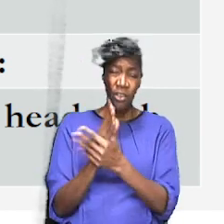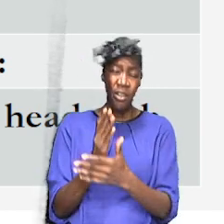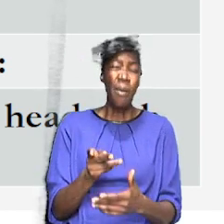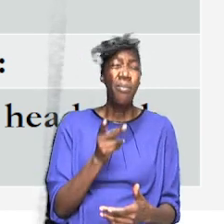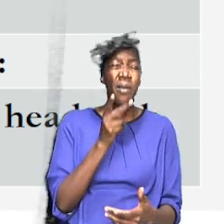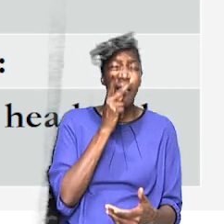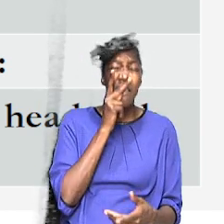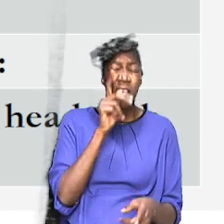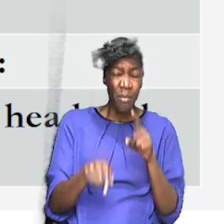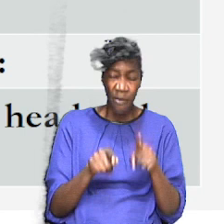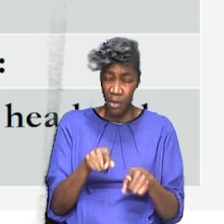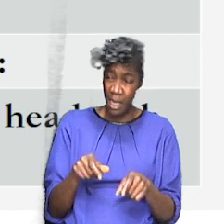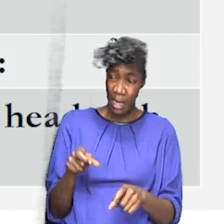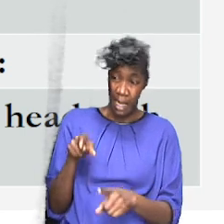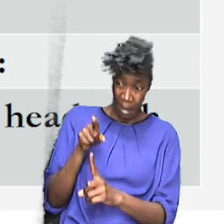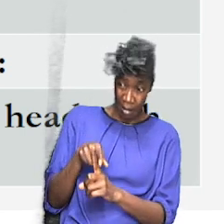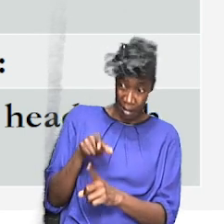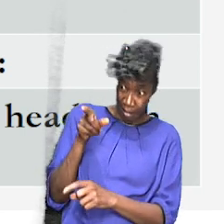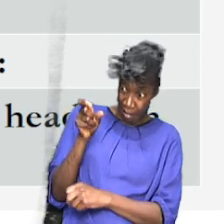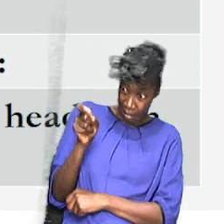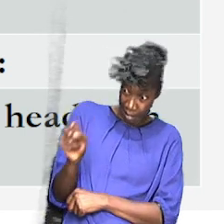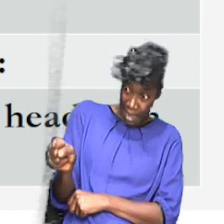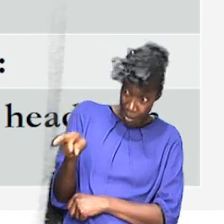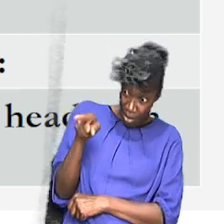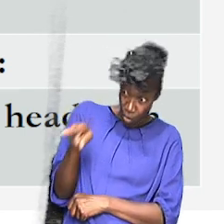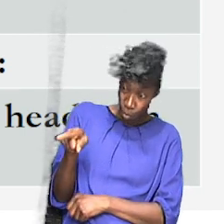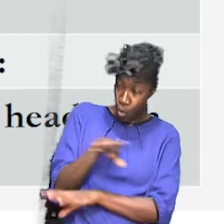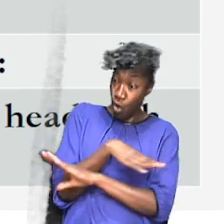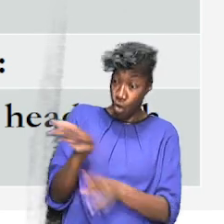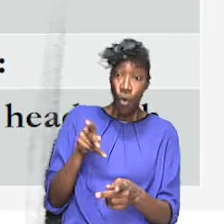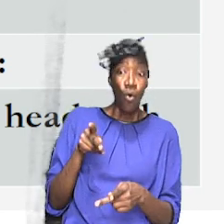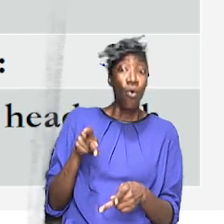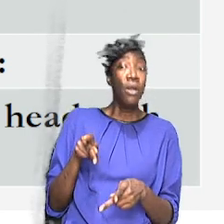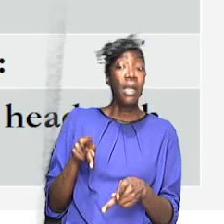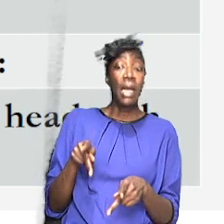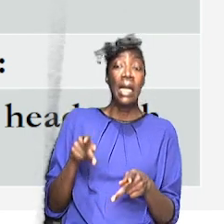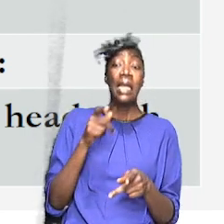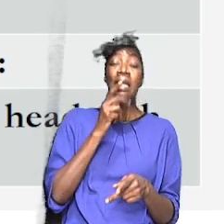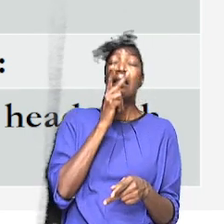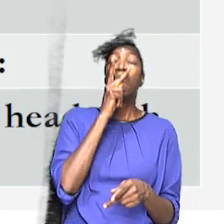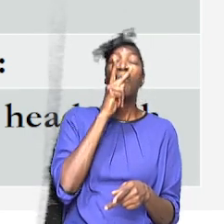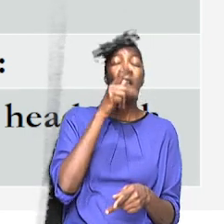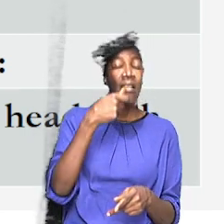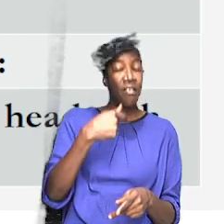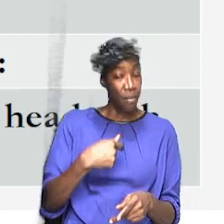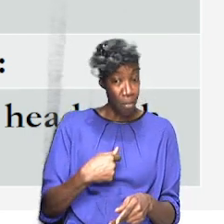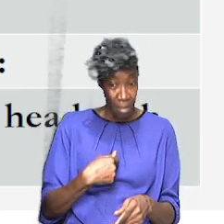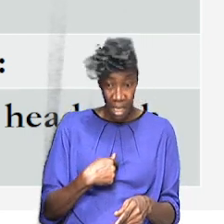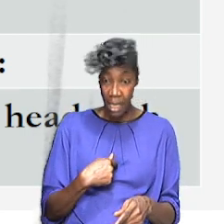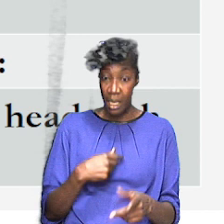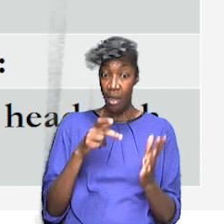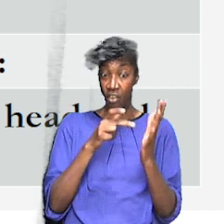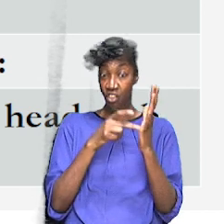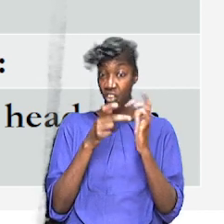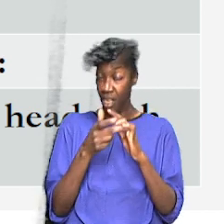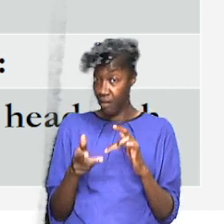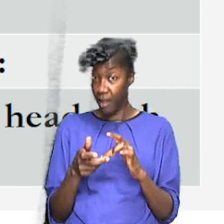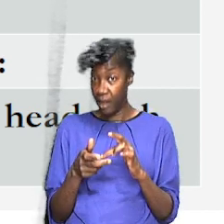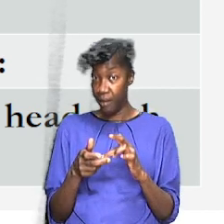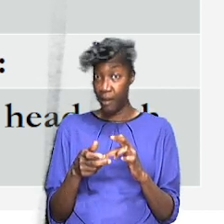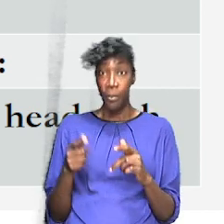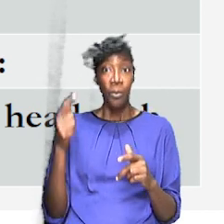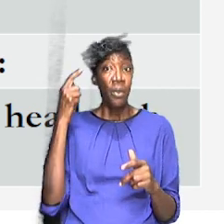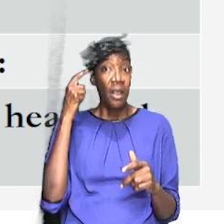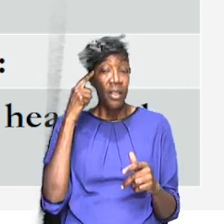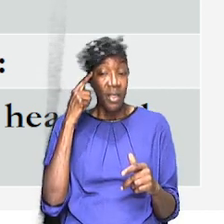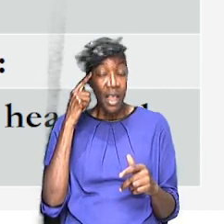even give me no kiss. And it was again, that was a normal in their culture. Think about like the Russians or Middle